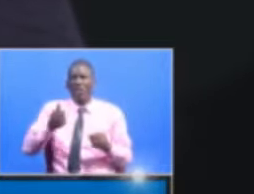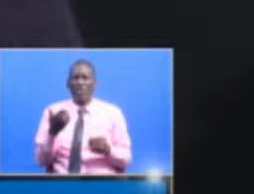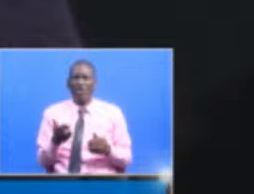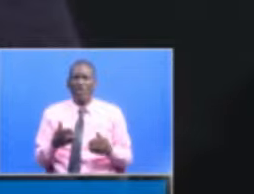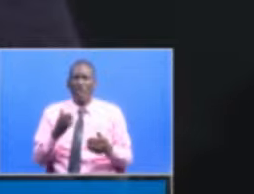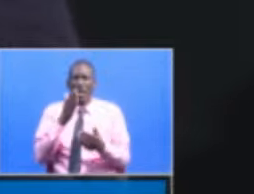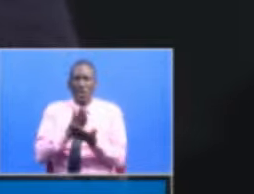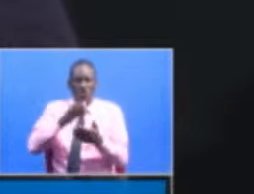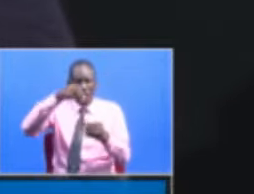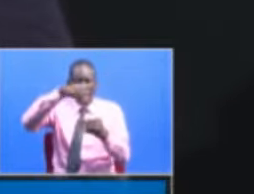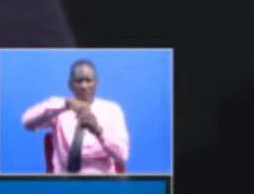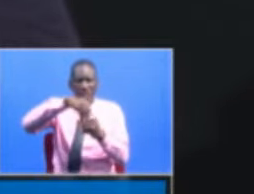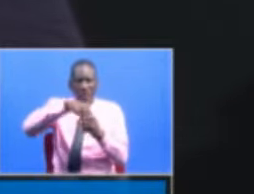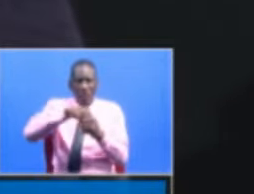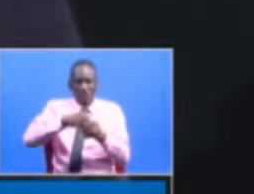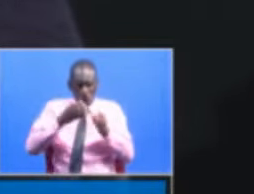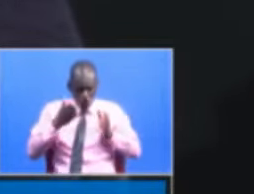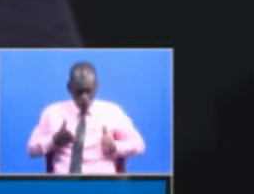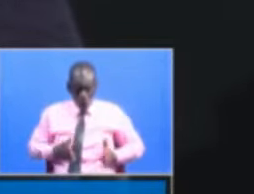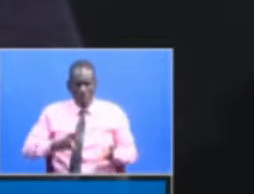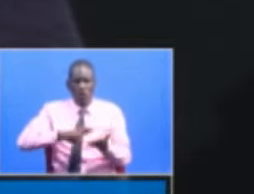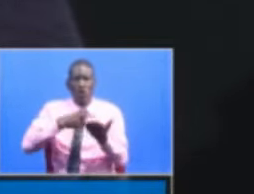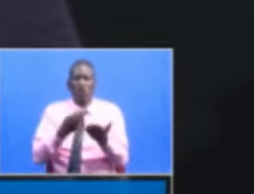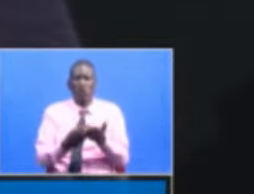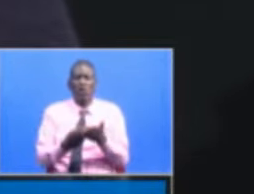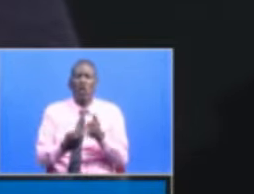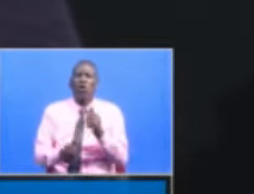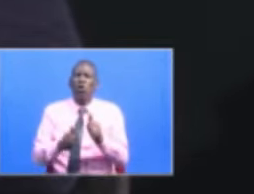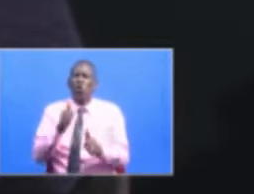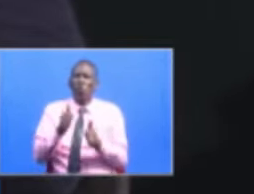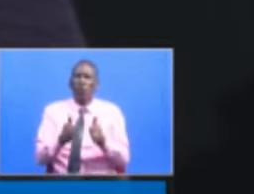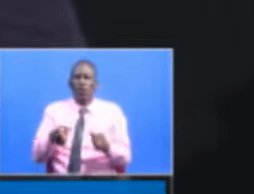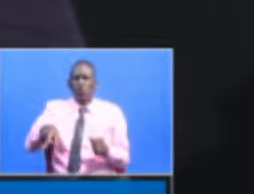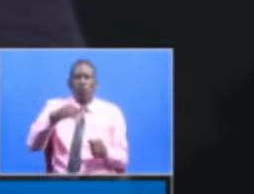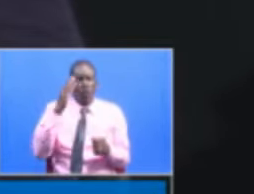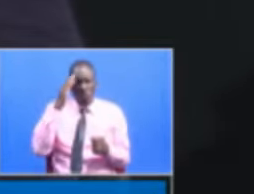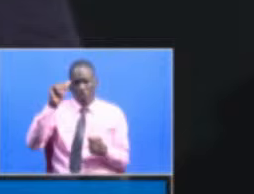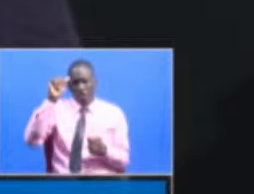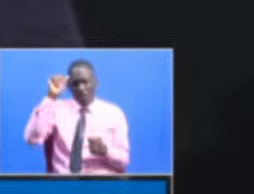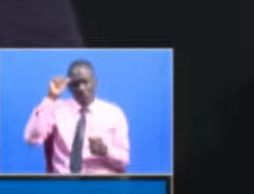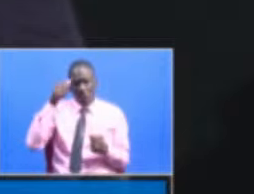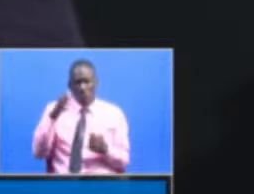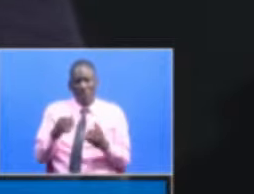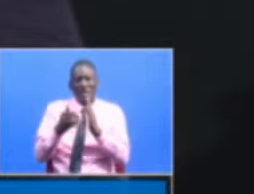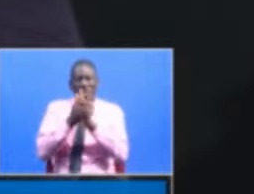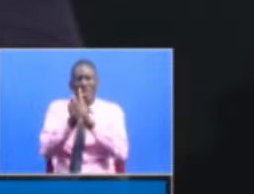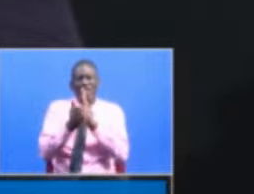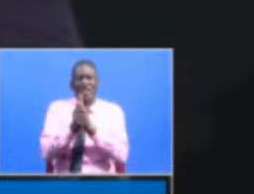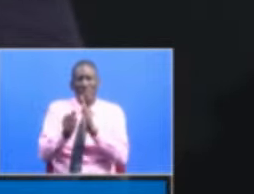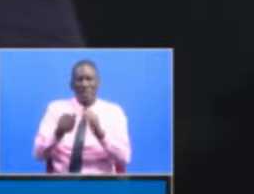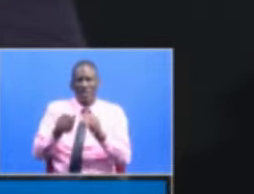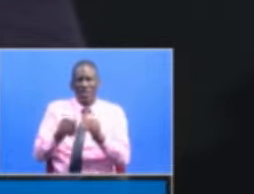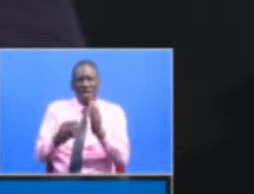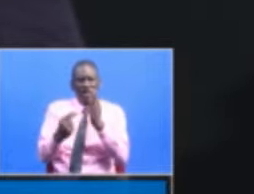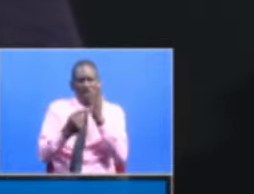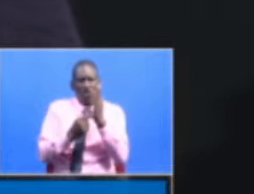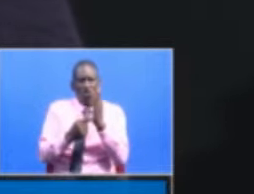investing in human capital, which is also we thought it wise that if skills are developed and technologies are